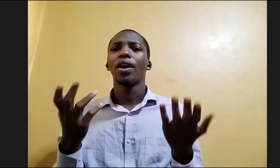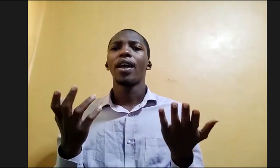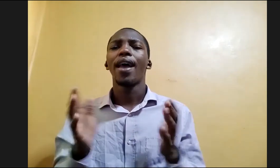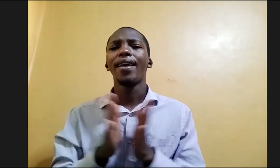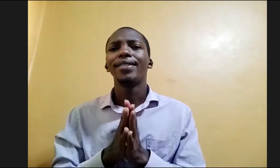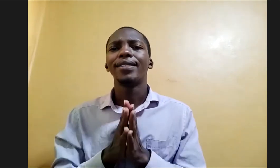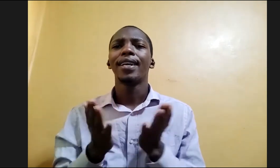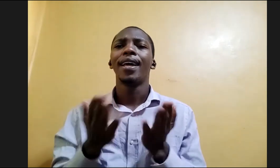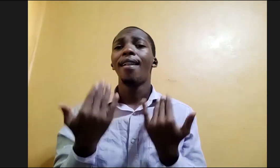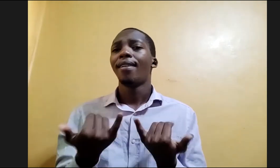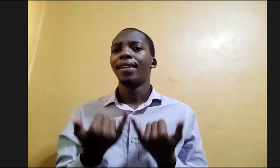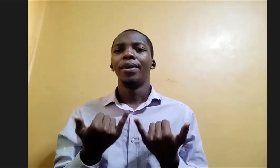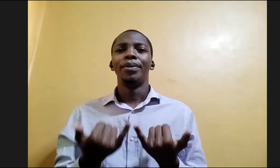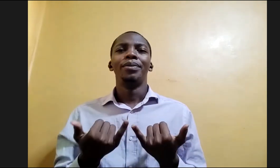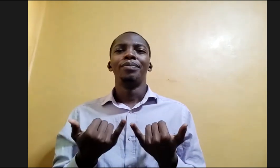So now